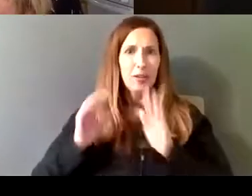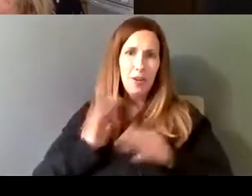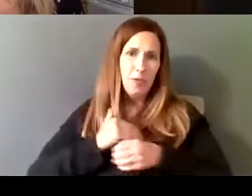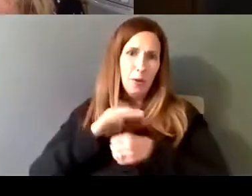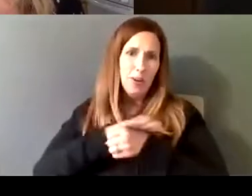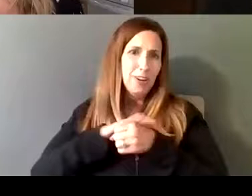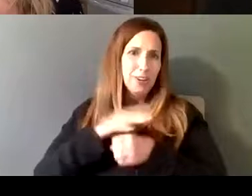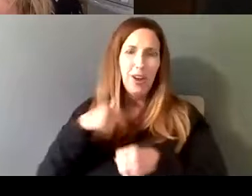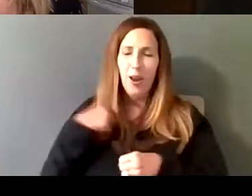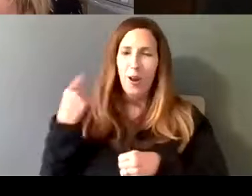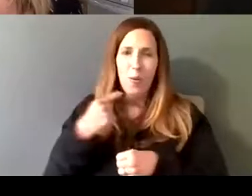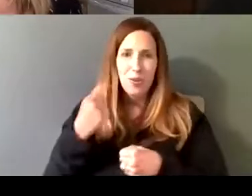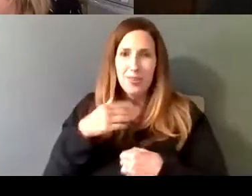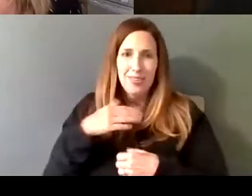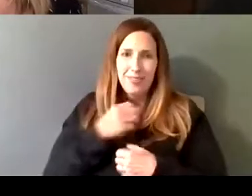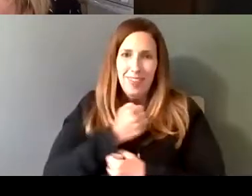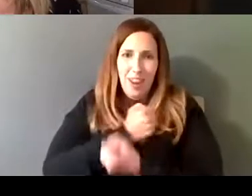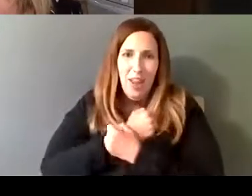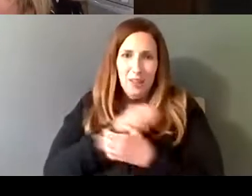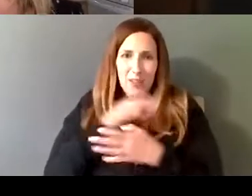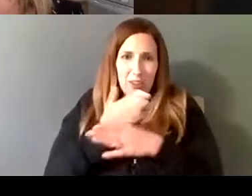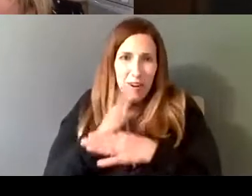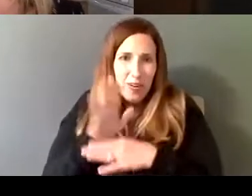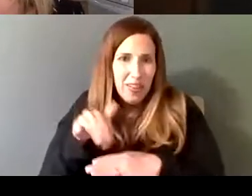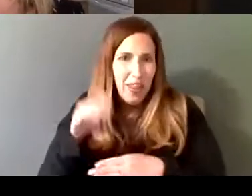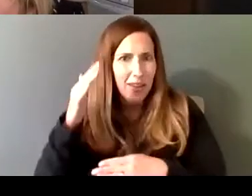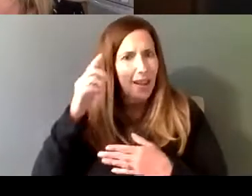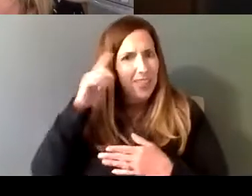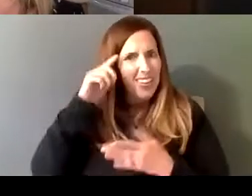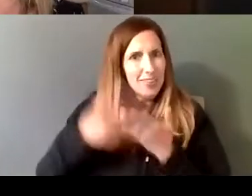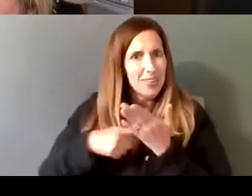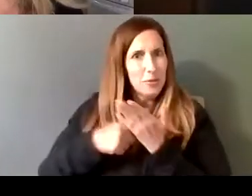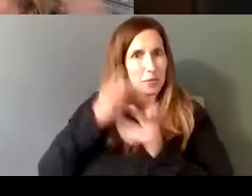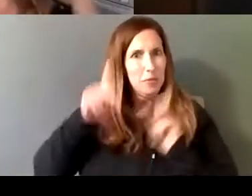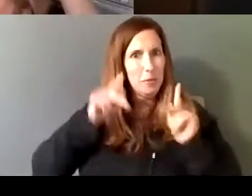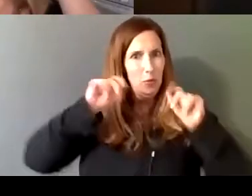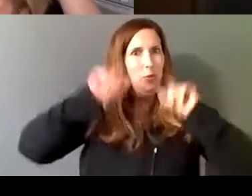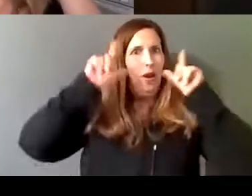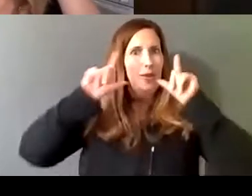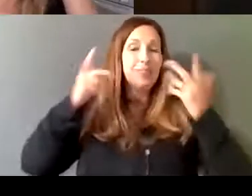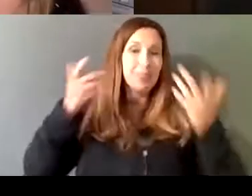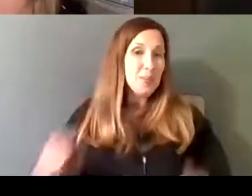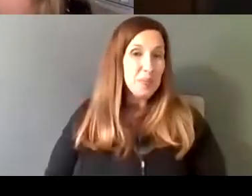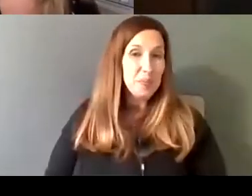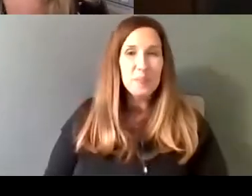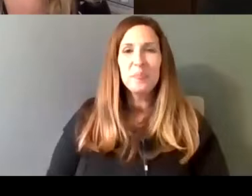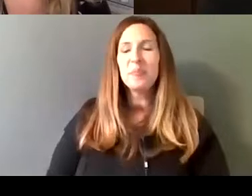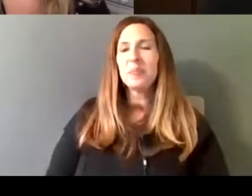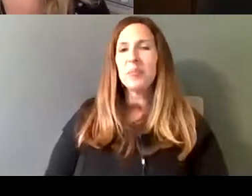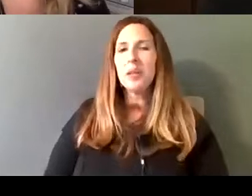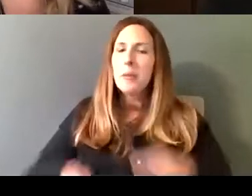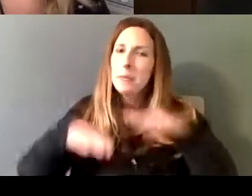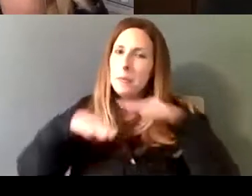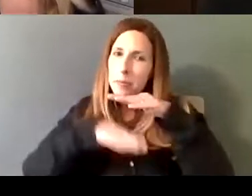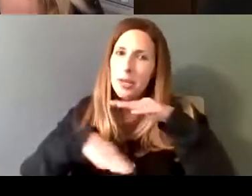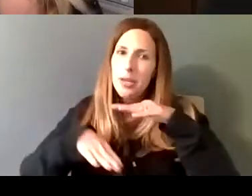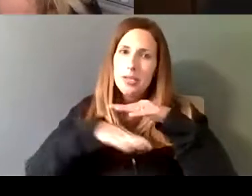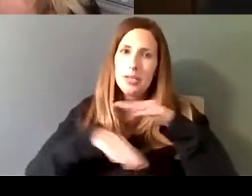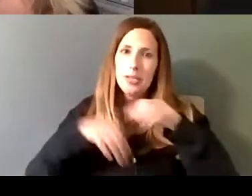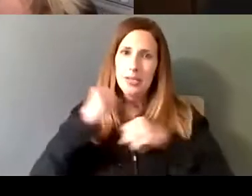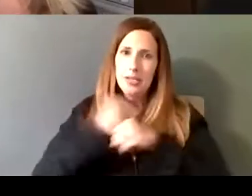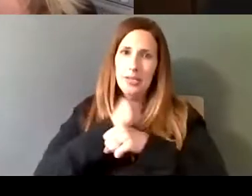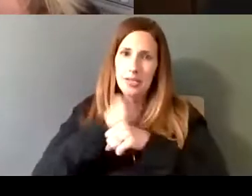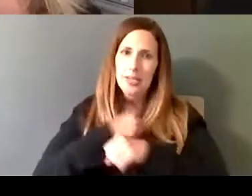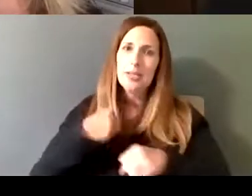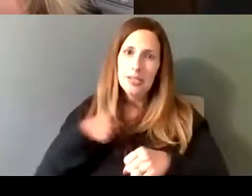love bringing that up because I think it surprises some people sometimes. Yeah. To give just some really basic statistics that I use a